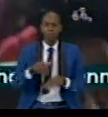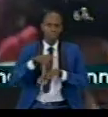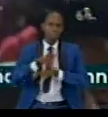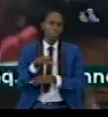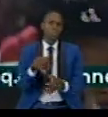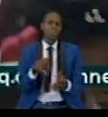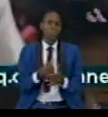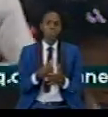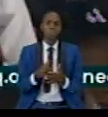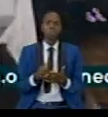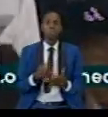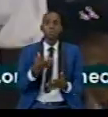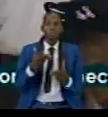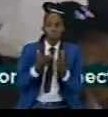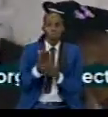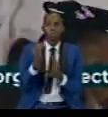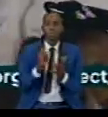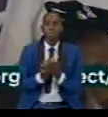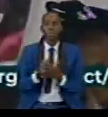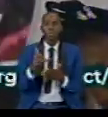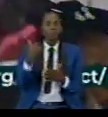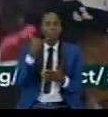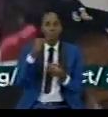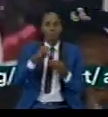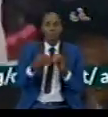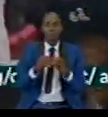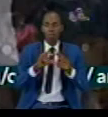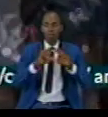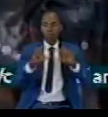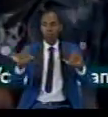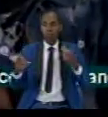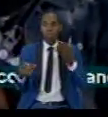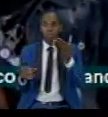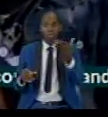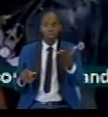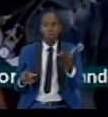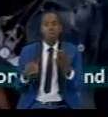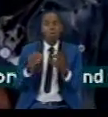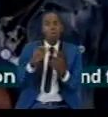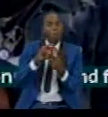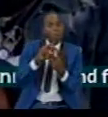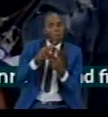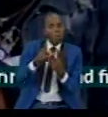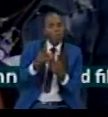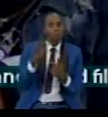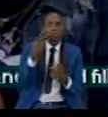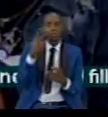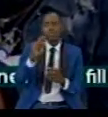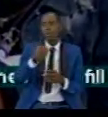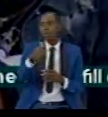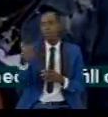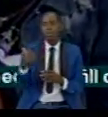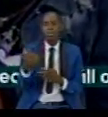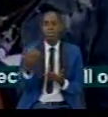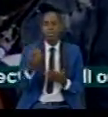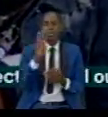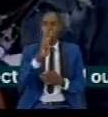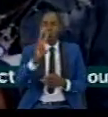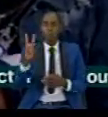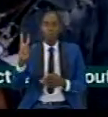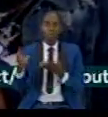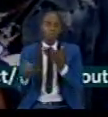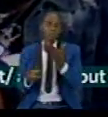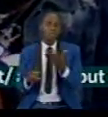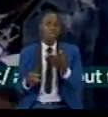evening there is a link rolling by your prayer just click on it